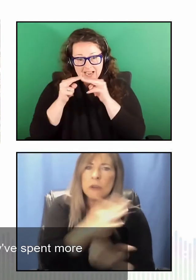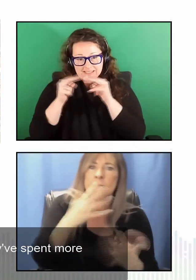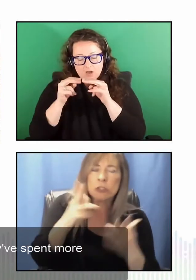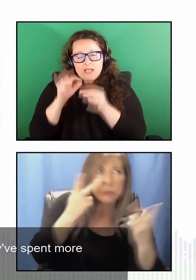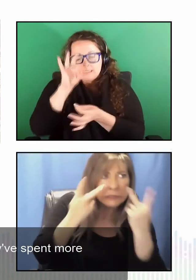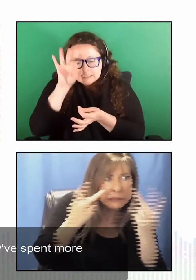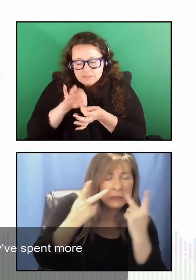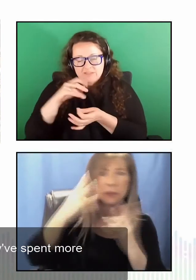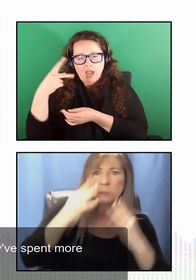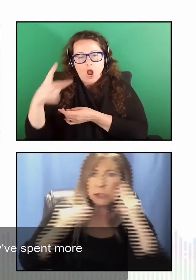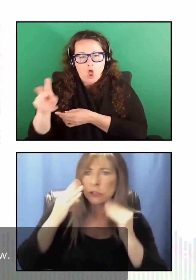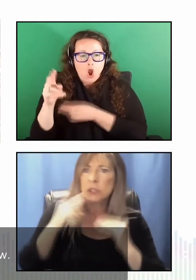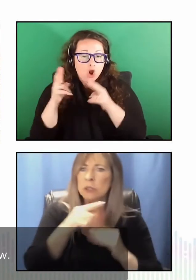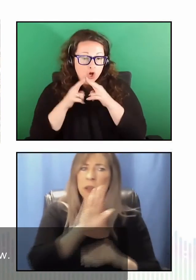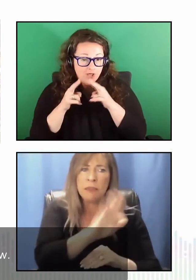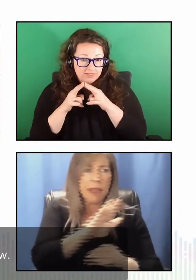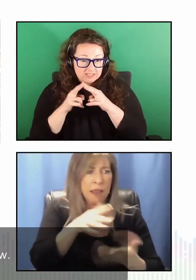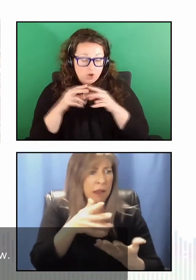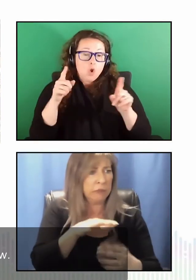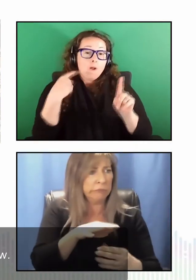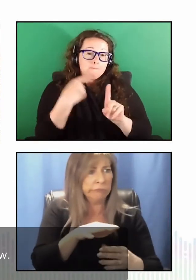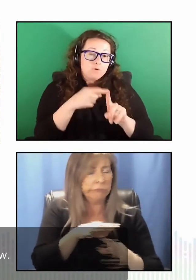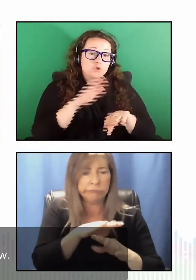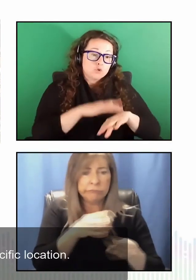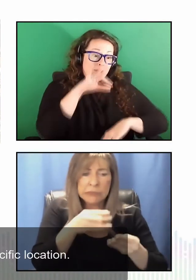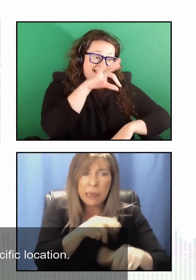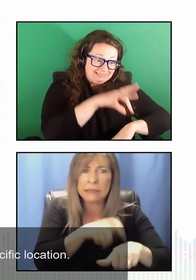land. They've spent more time on the land than anybody I know.